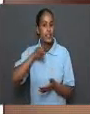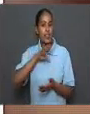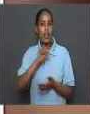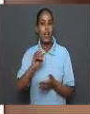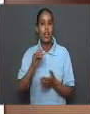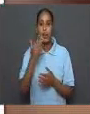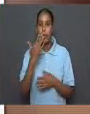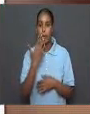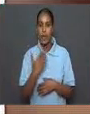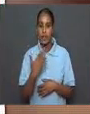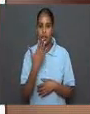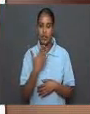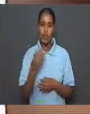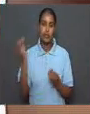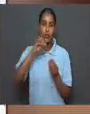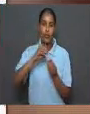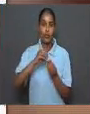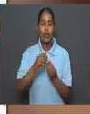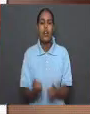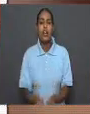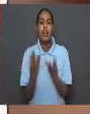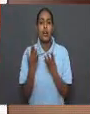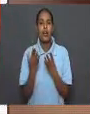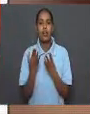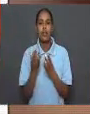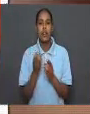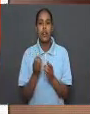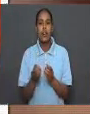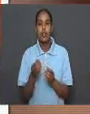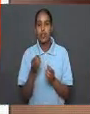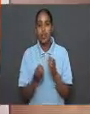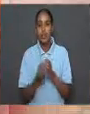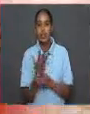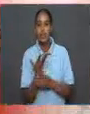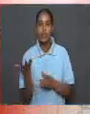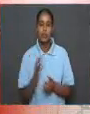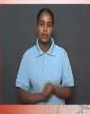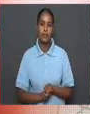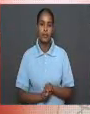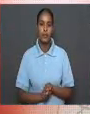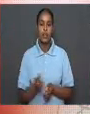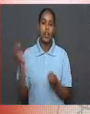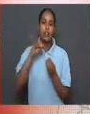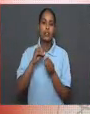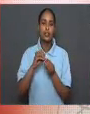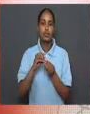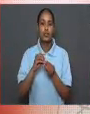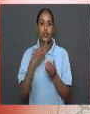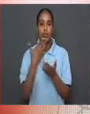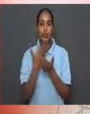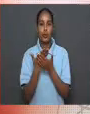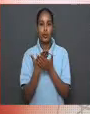and paints, as well as a number of explosives. In addition to being a